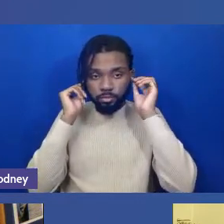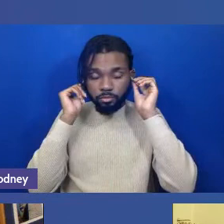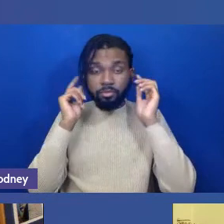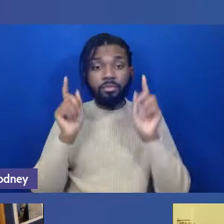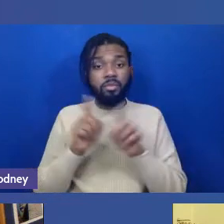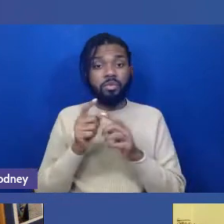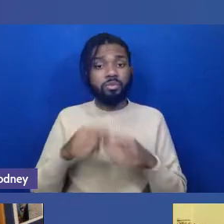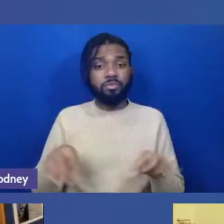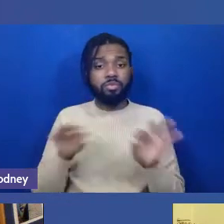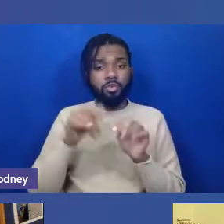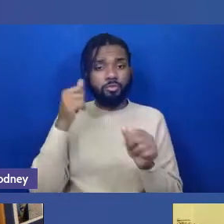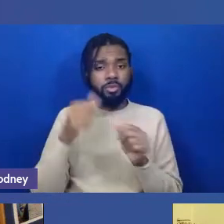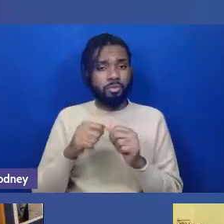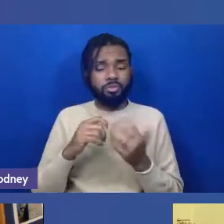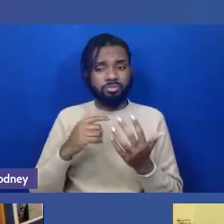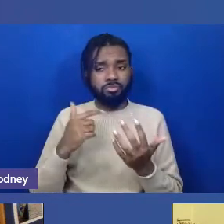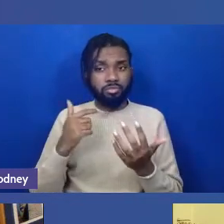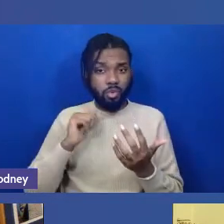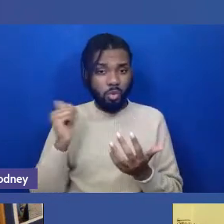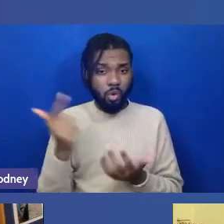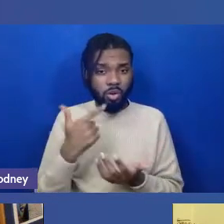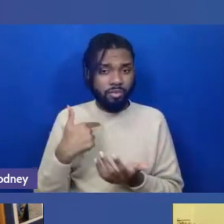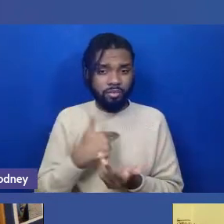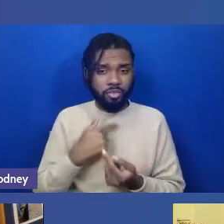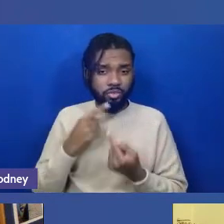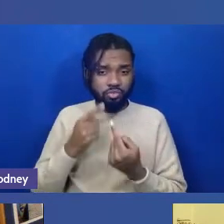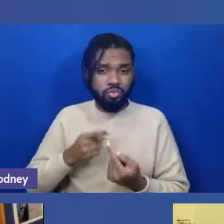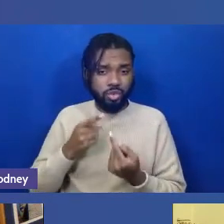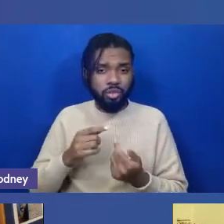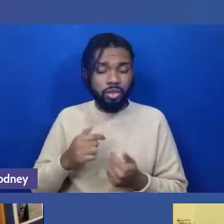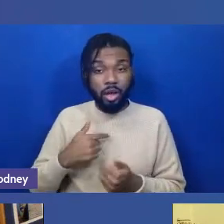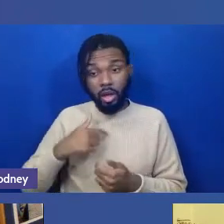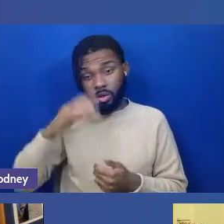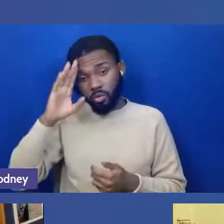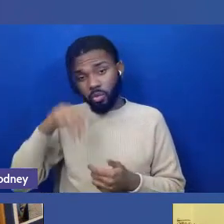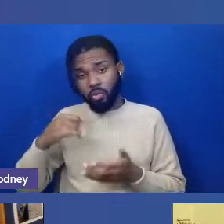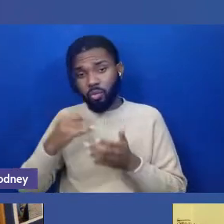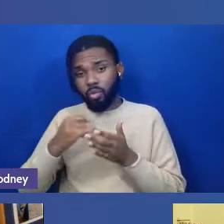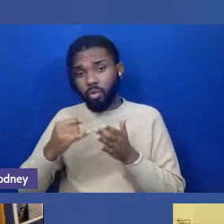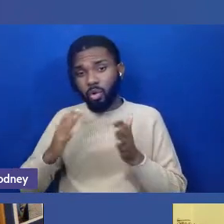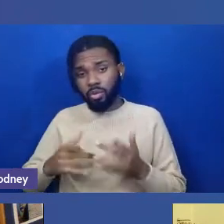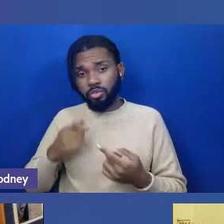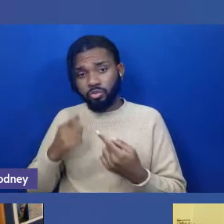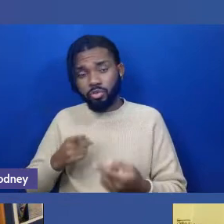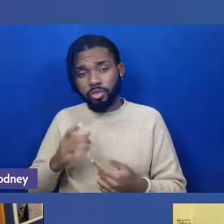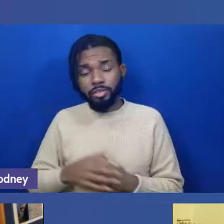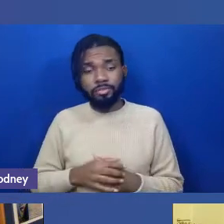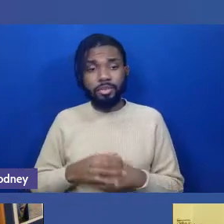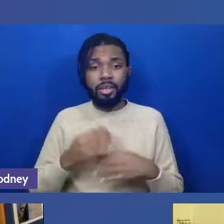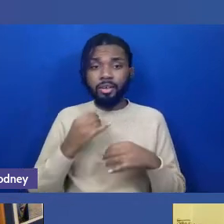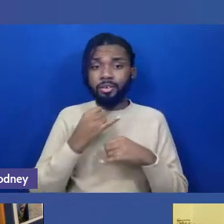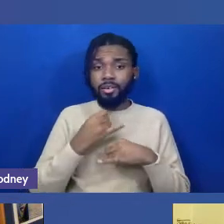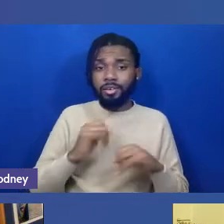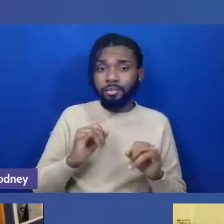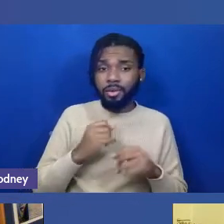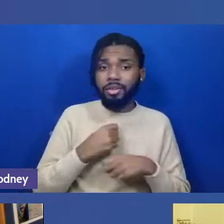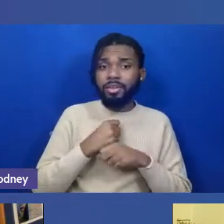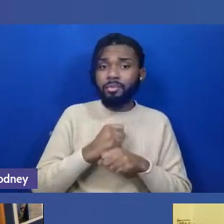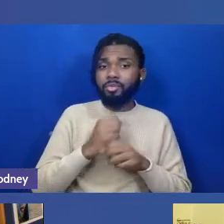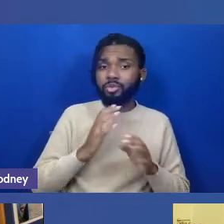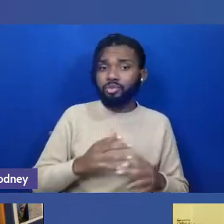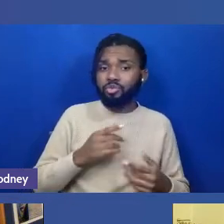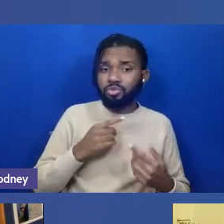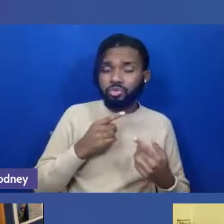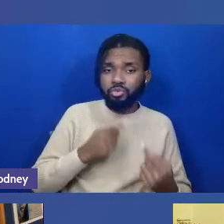struggling. You know, I know artists are struggling. I know independent producers are struggling, but presenters are